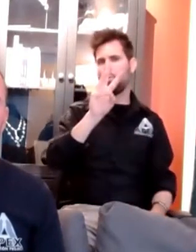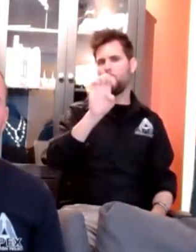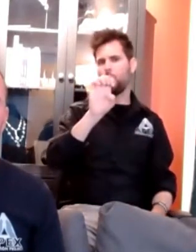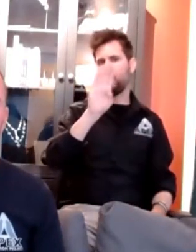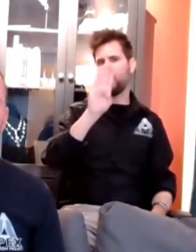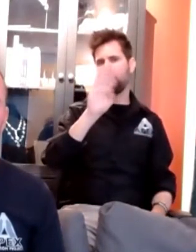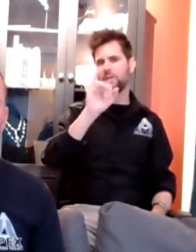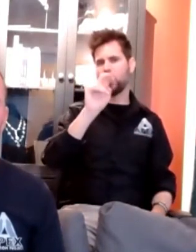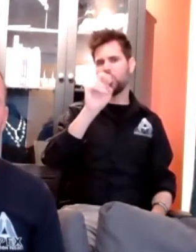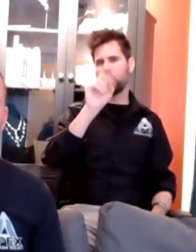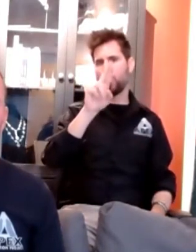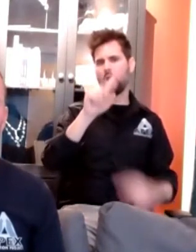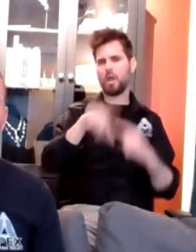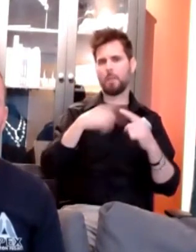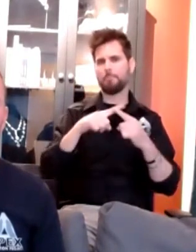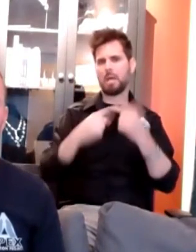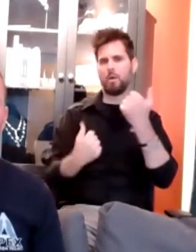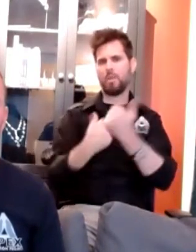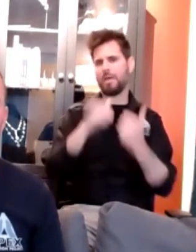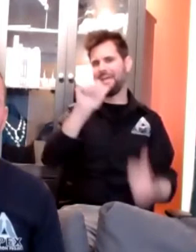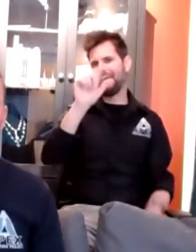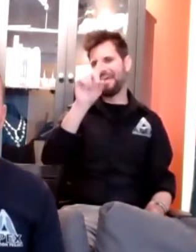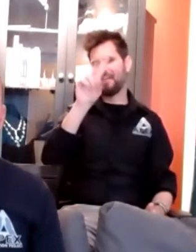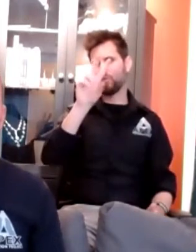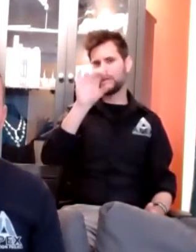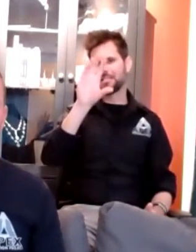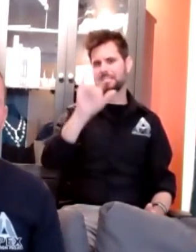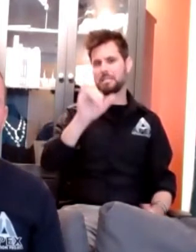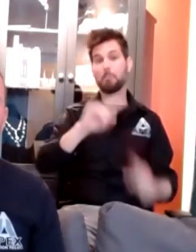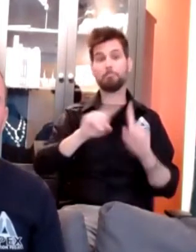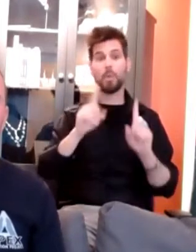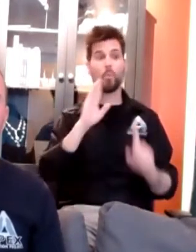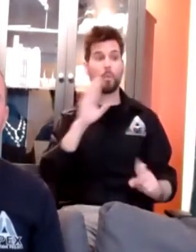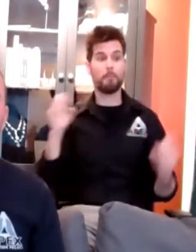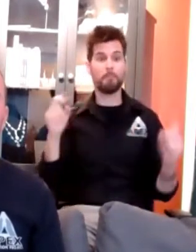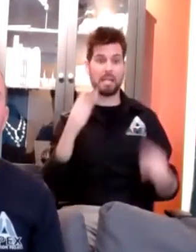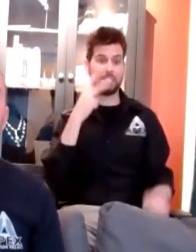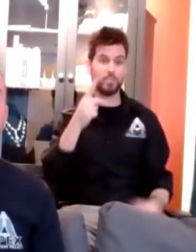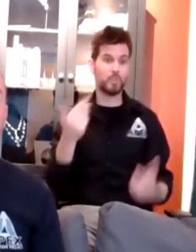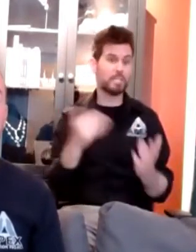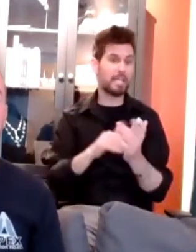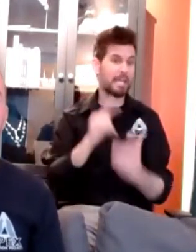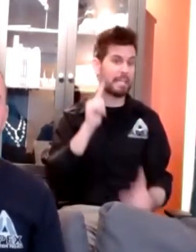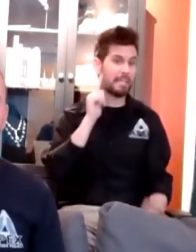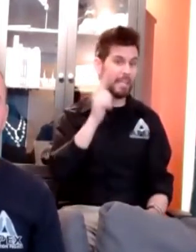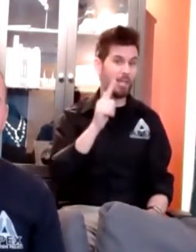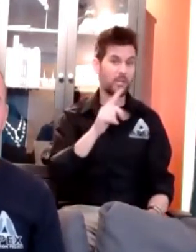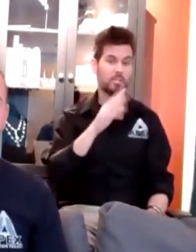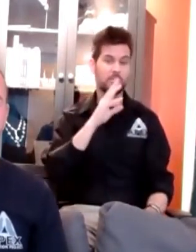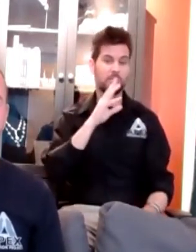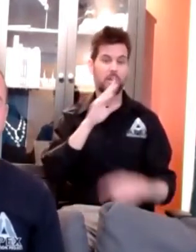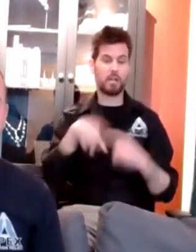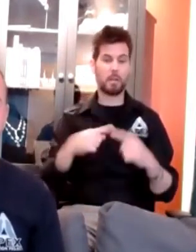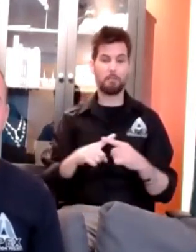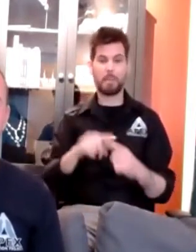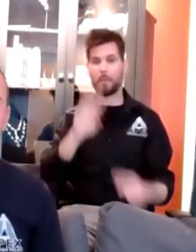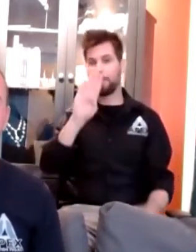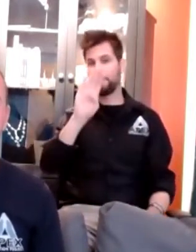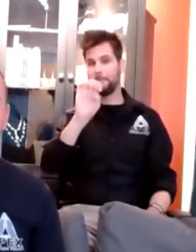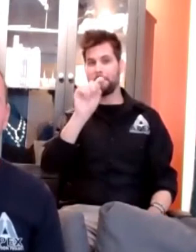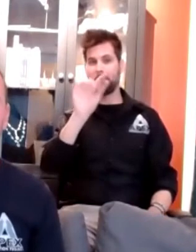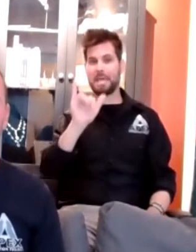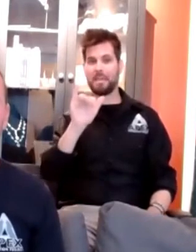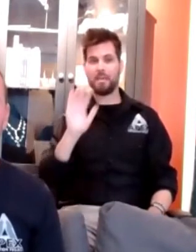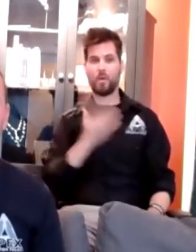all later this afternoon. Can't wait for the webinar. I'm so excited. Okay,